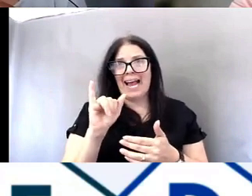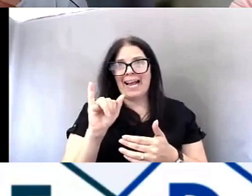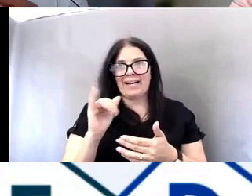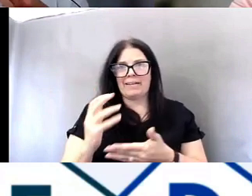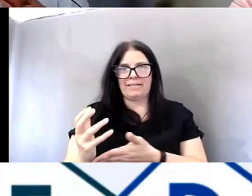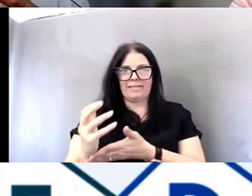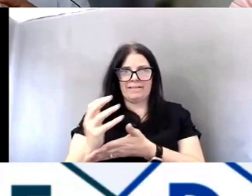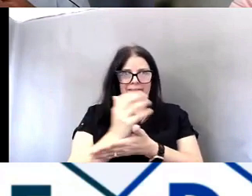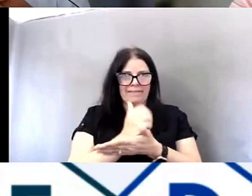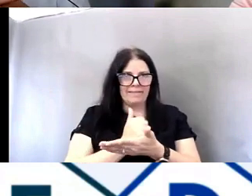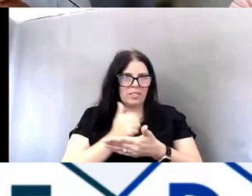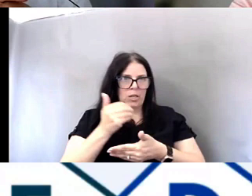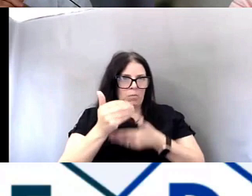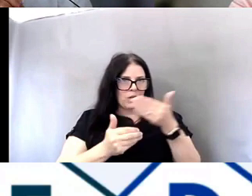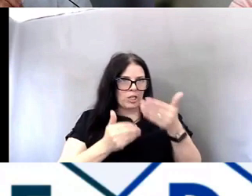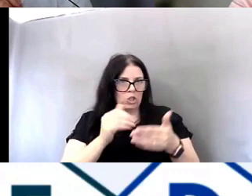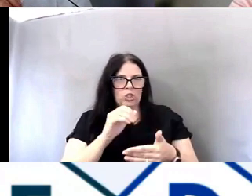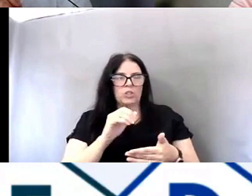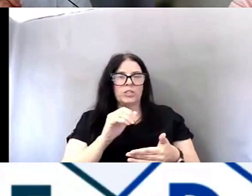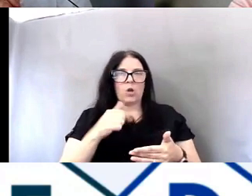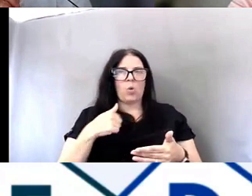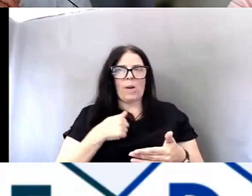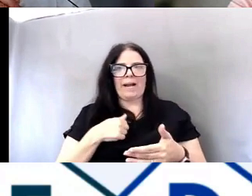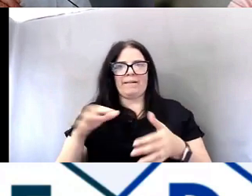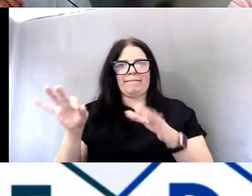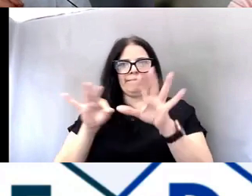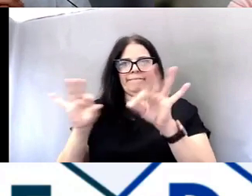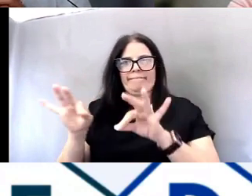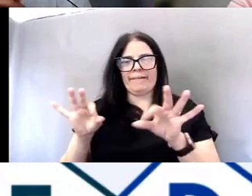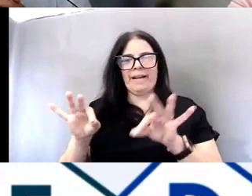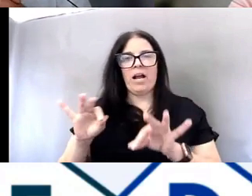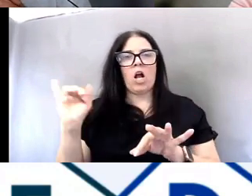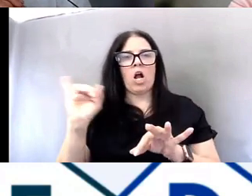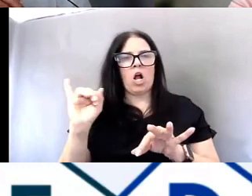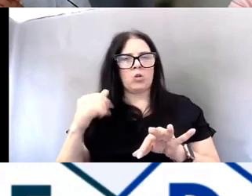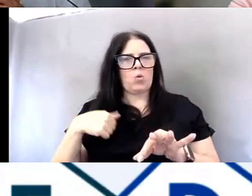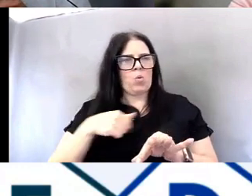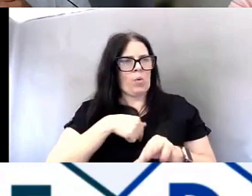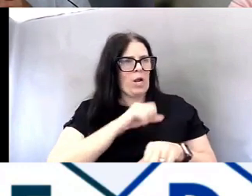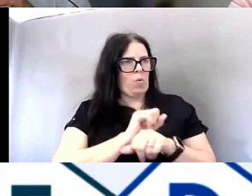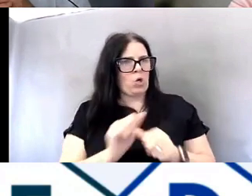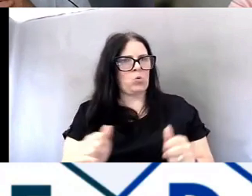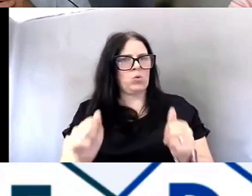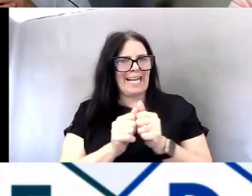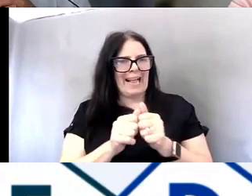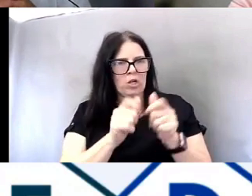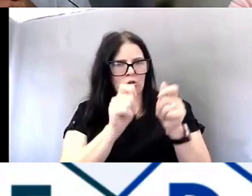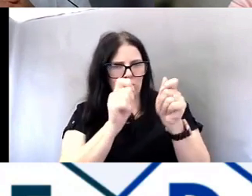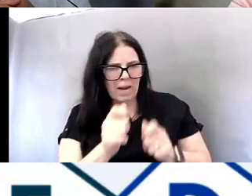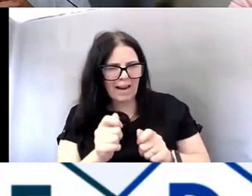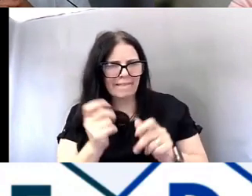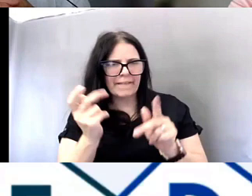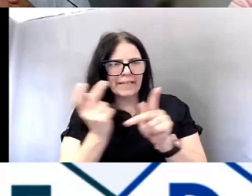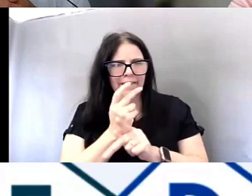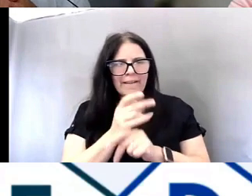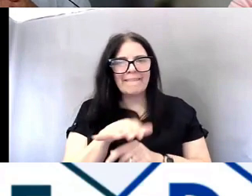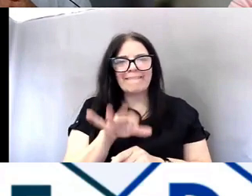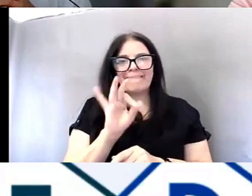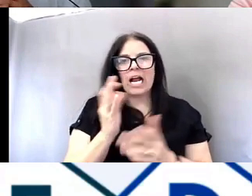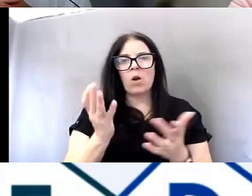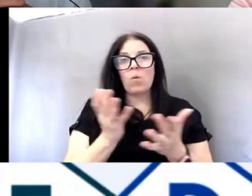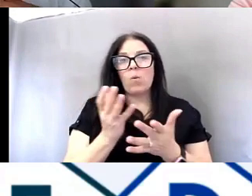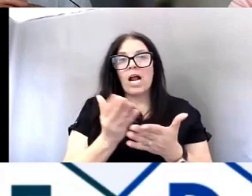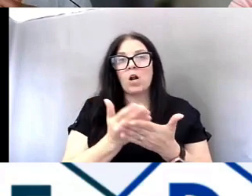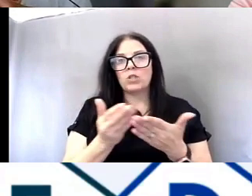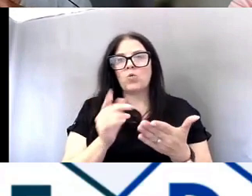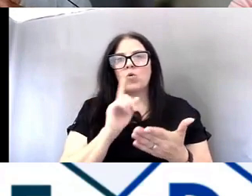TED part of curated, is also about working together to modify, to find the resources that